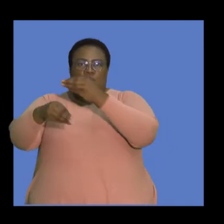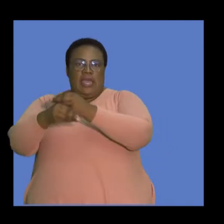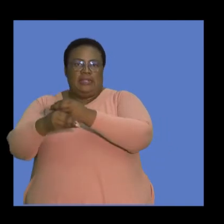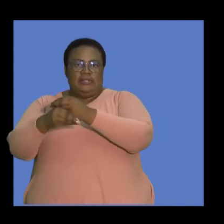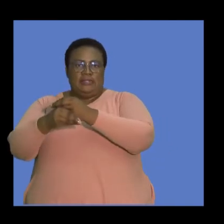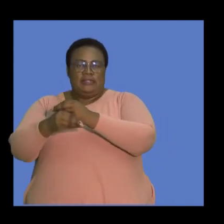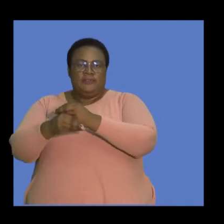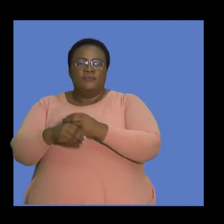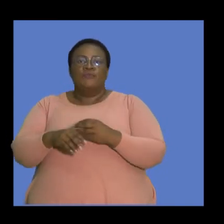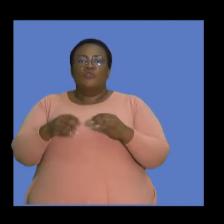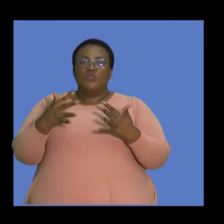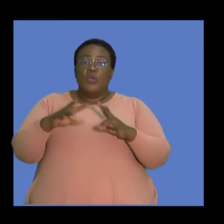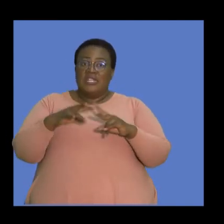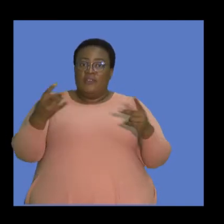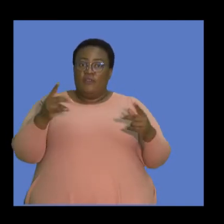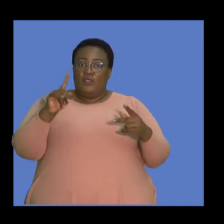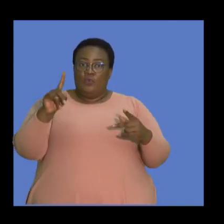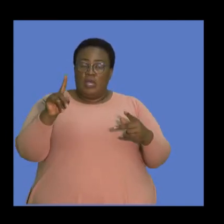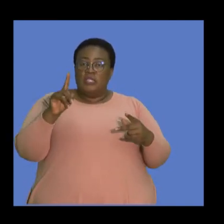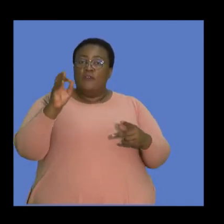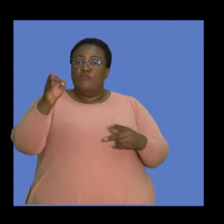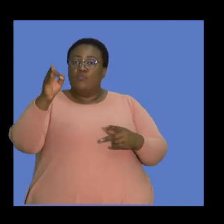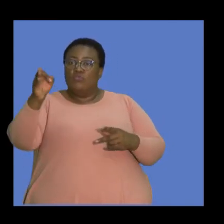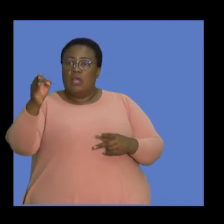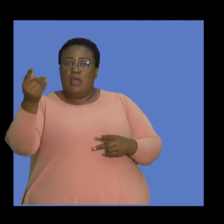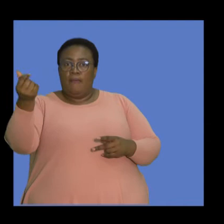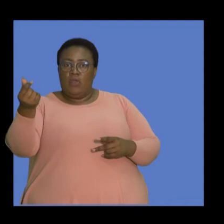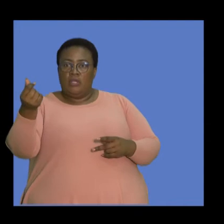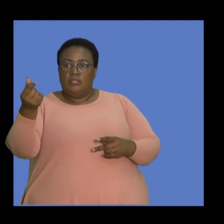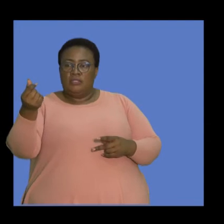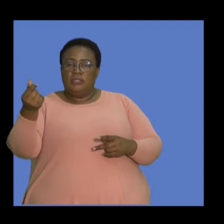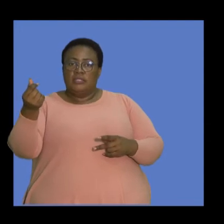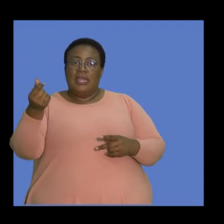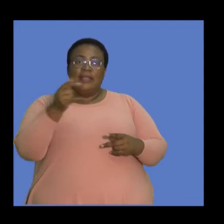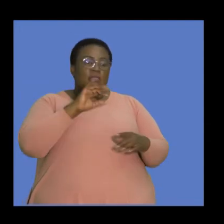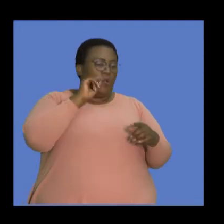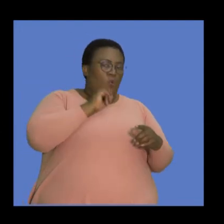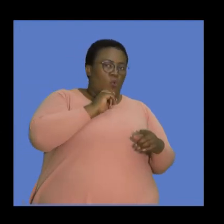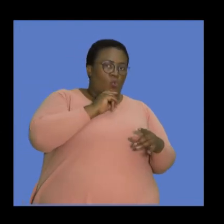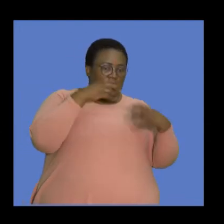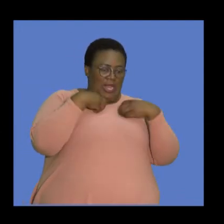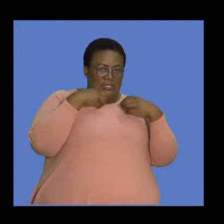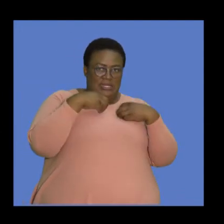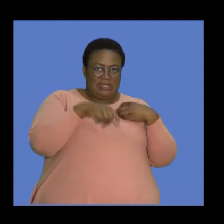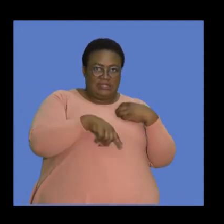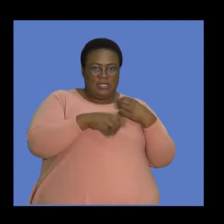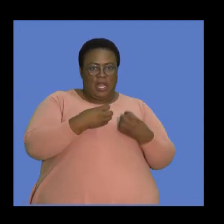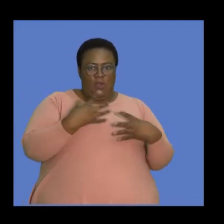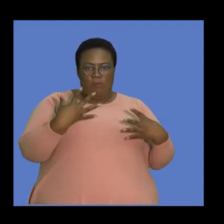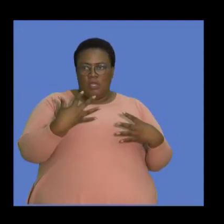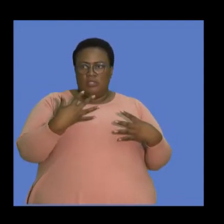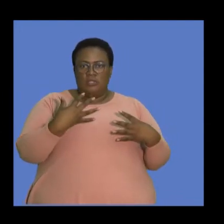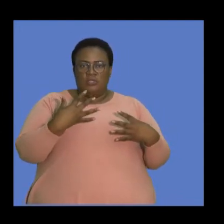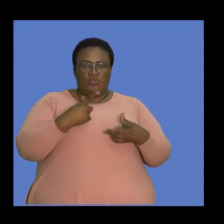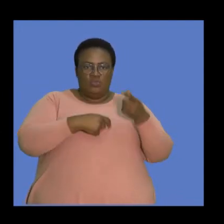between the future price and the scrap value of that same asset will be the same thing